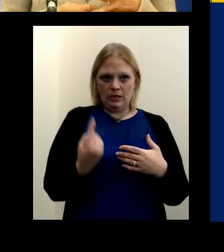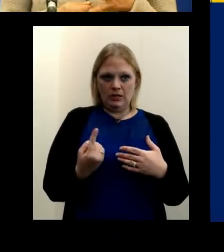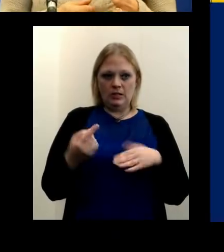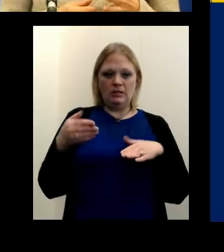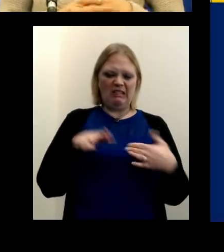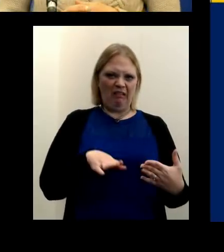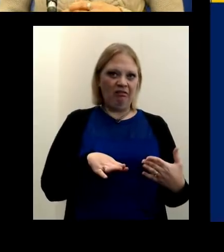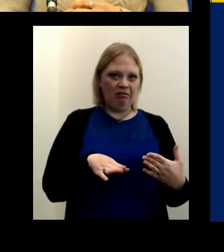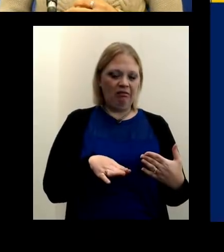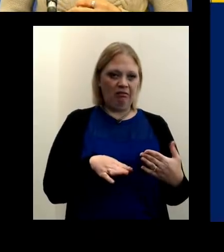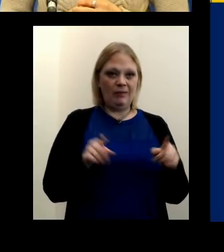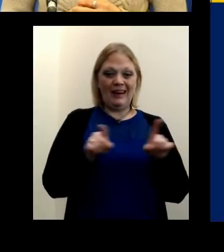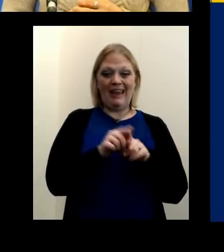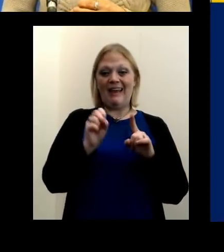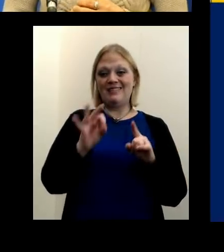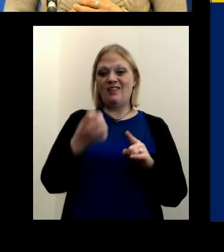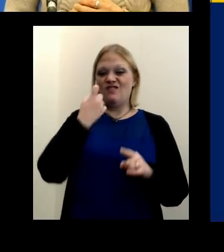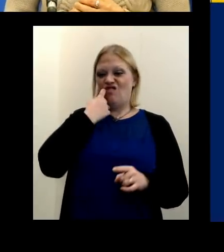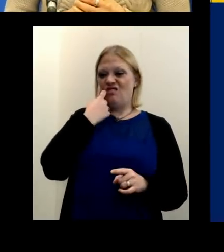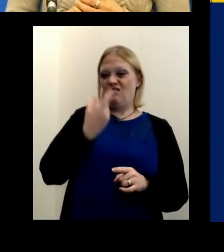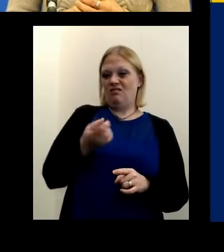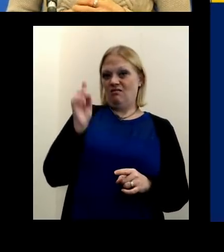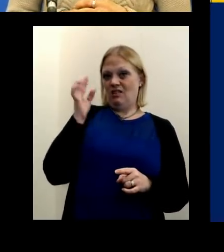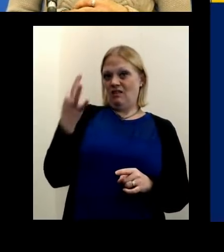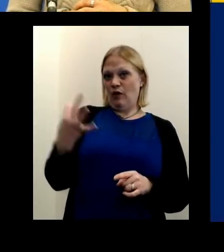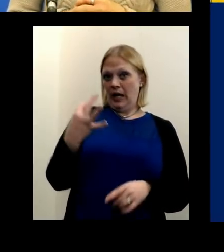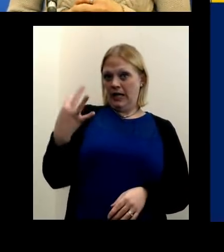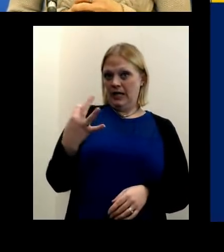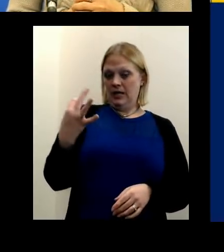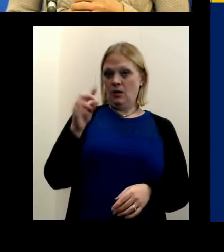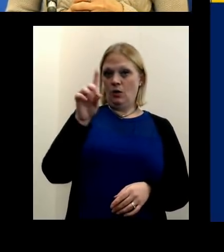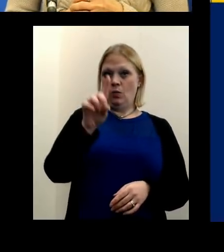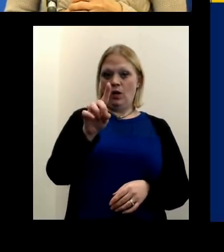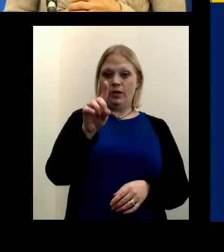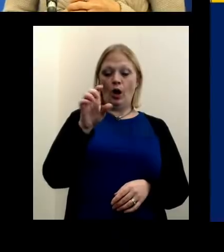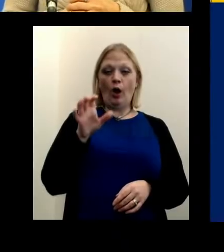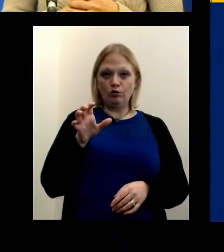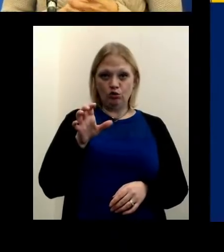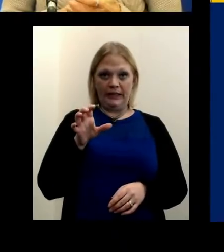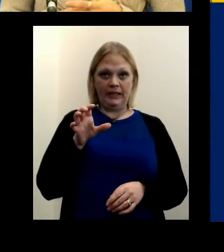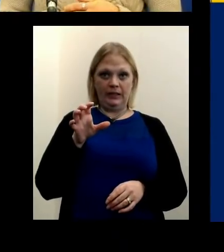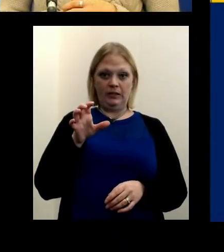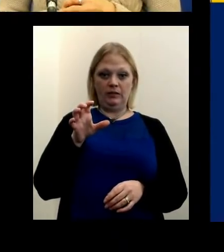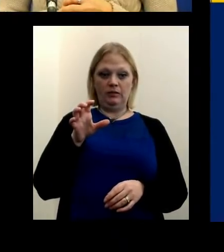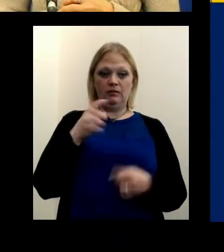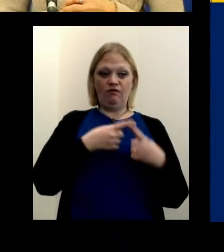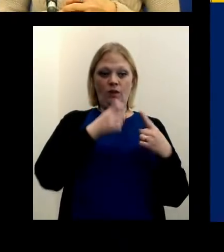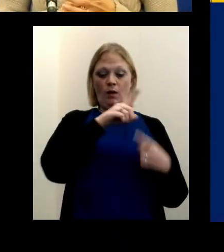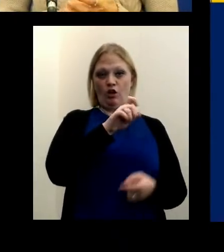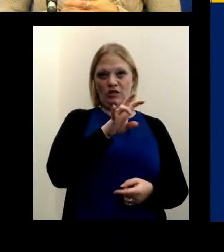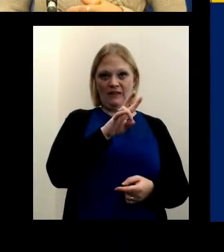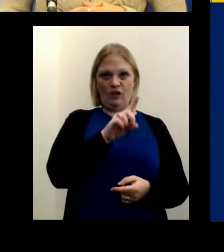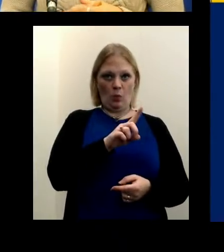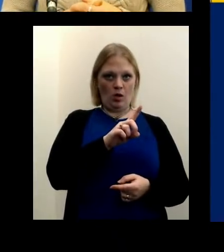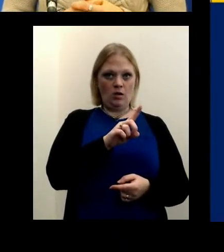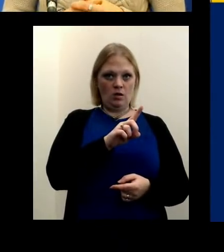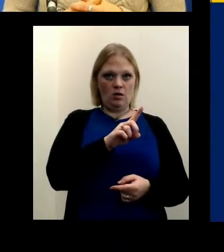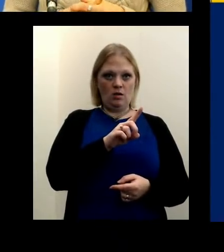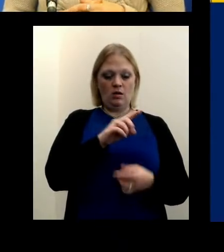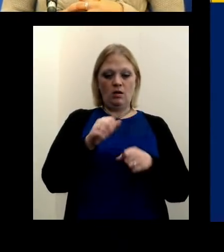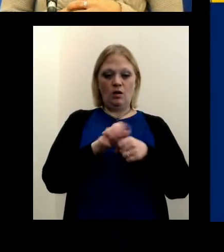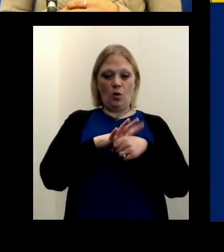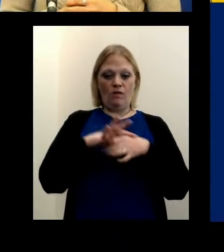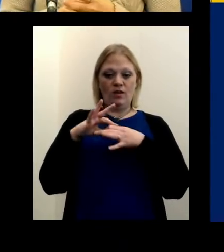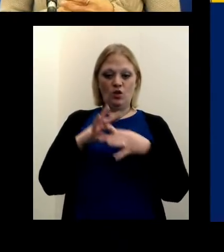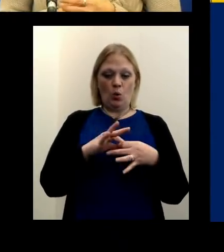as of this past Friday, 100 of the 171 COVID-associated